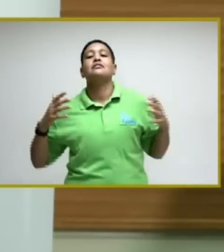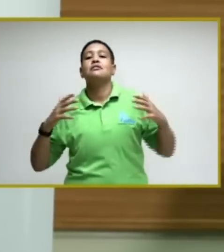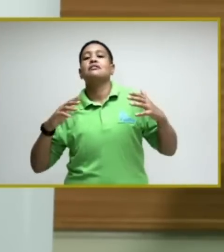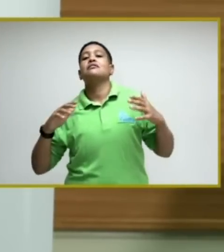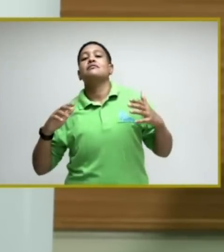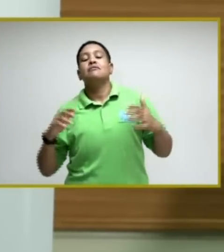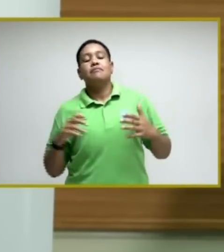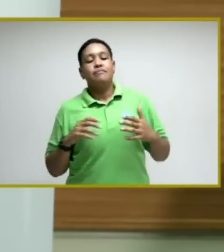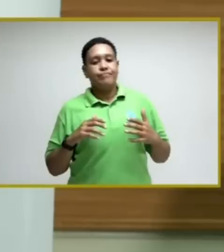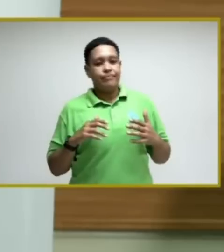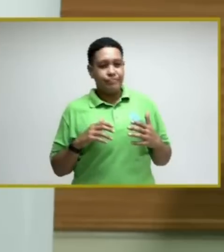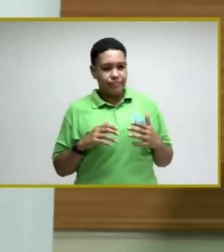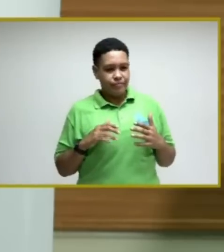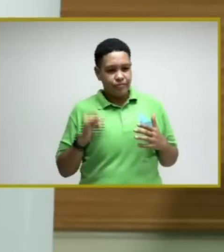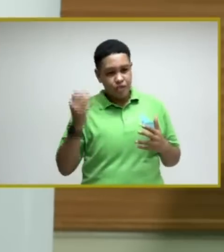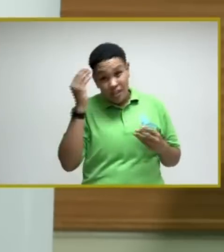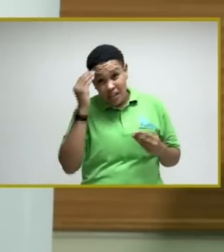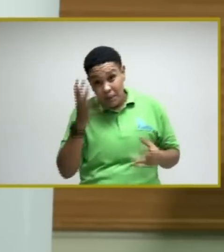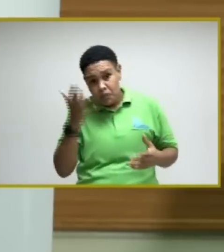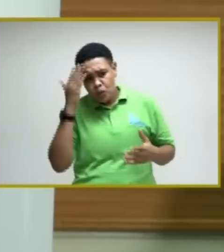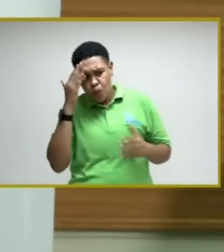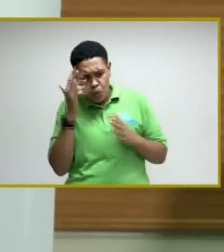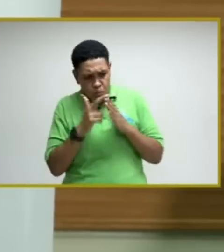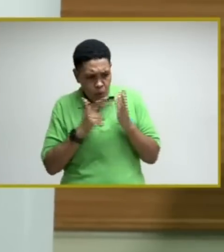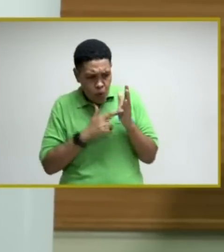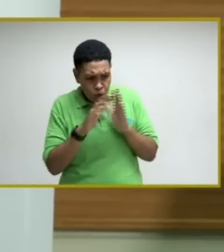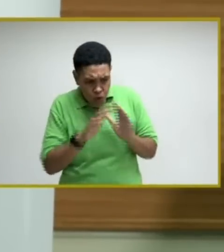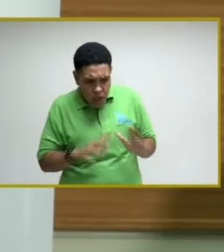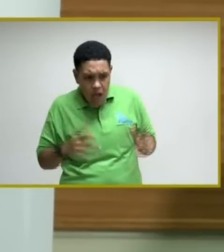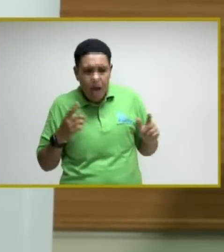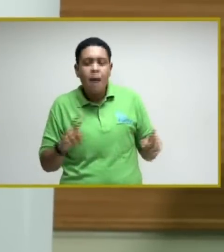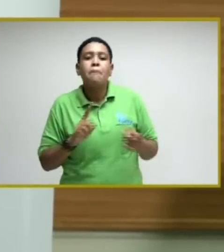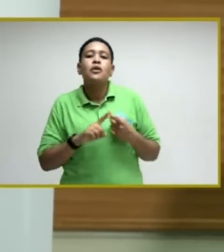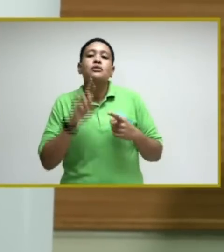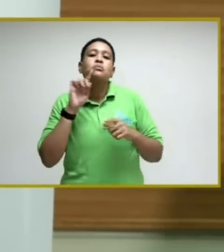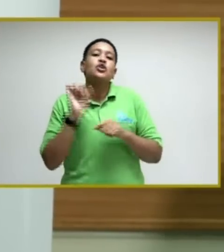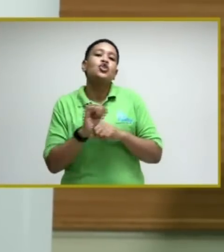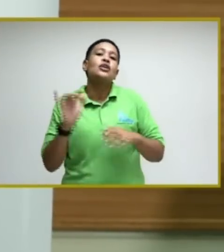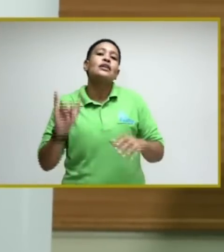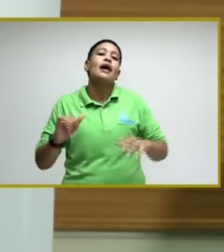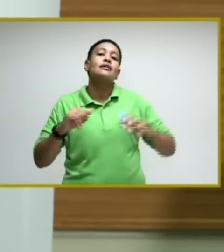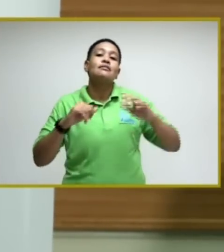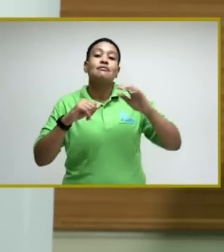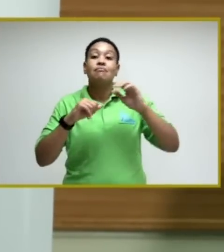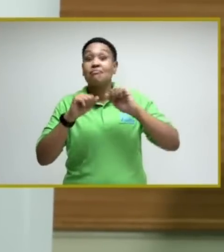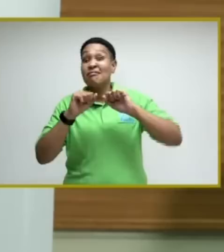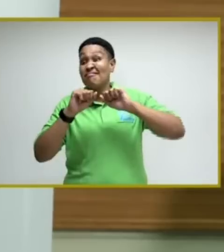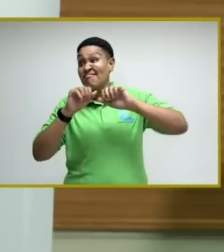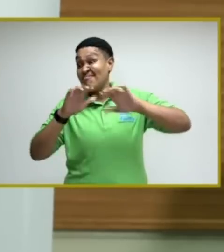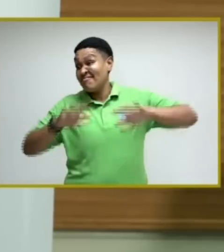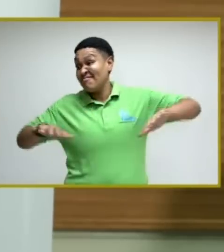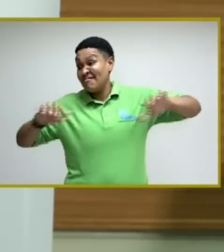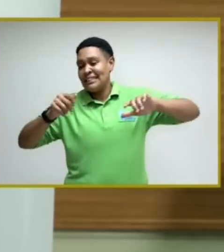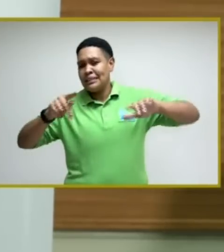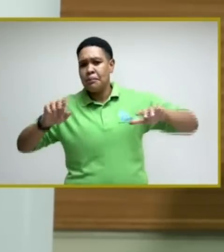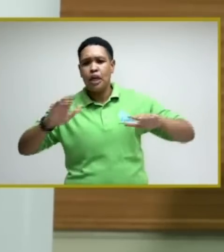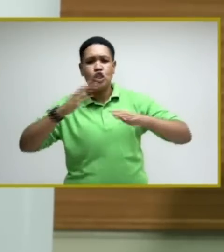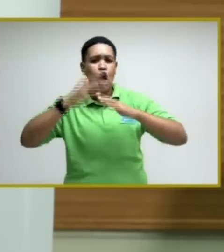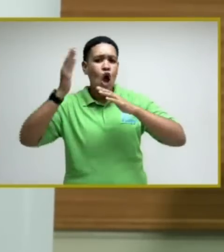of acquainting them with the protocols and ensuring that that infrastructure is complete. So whether they need to add